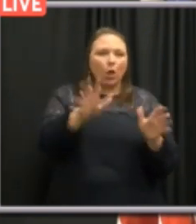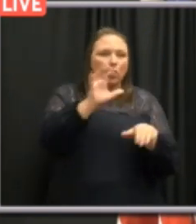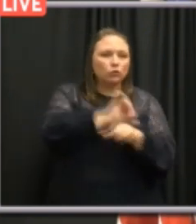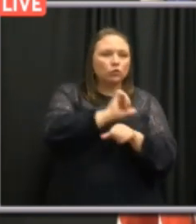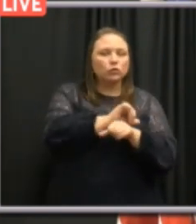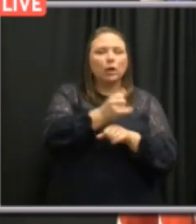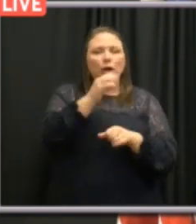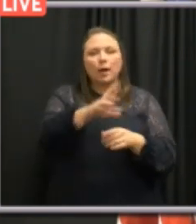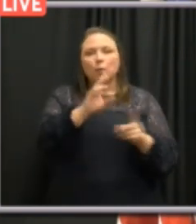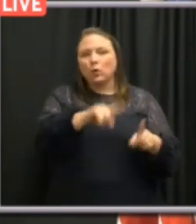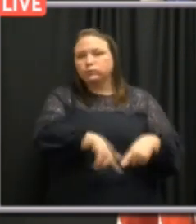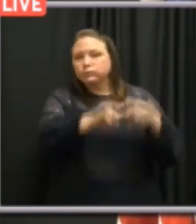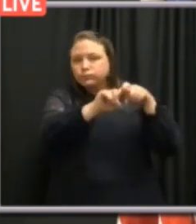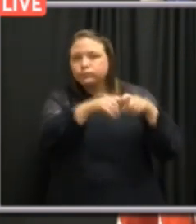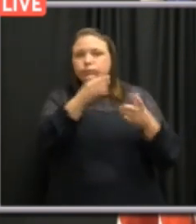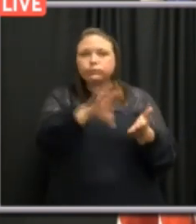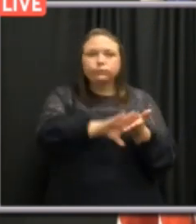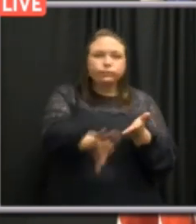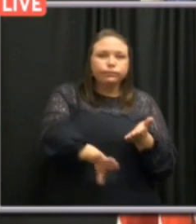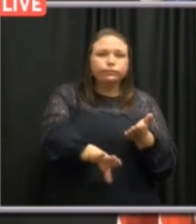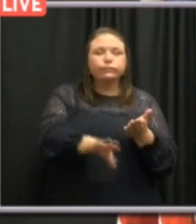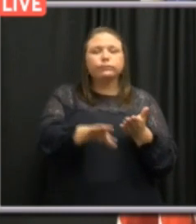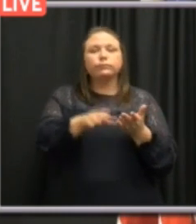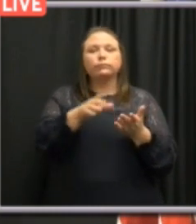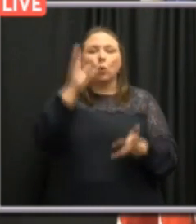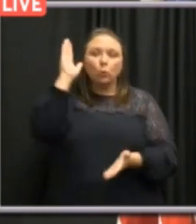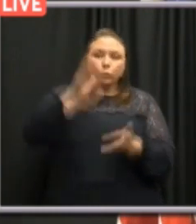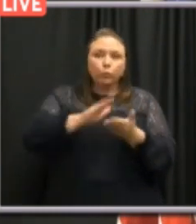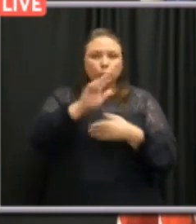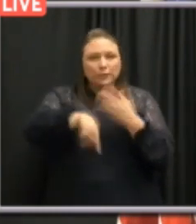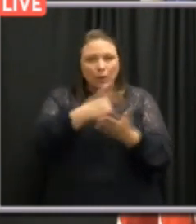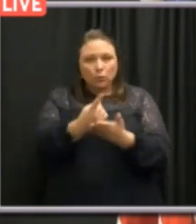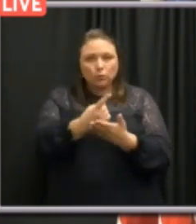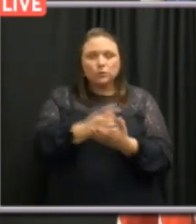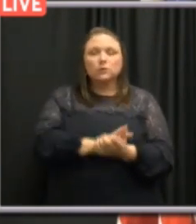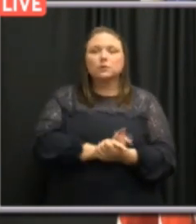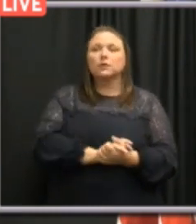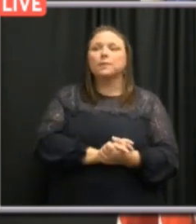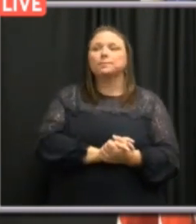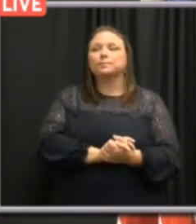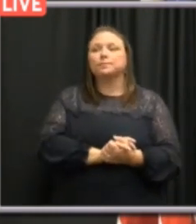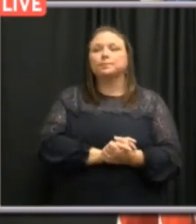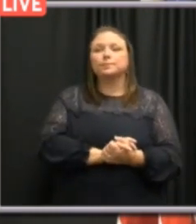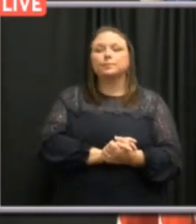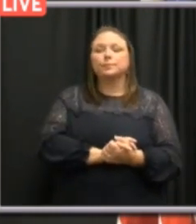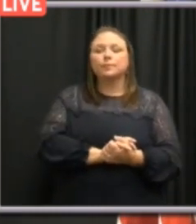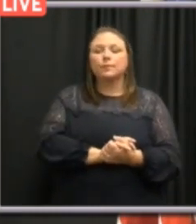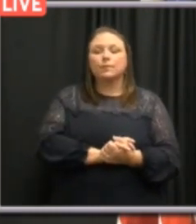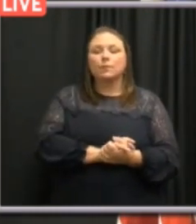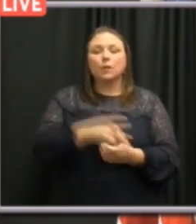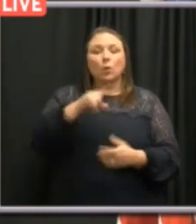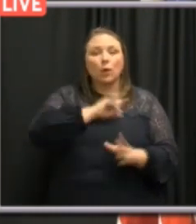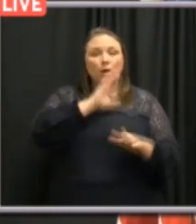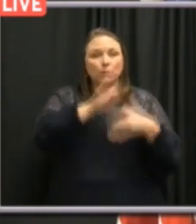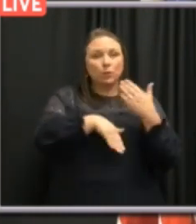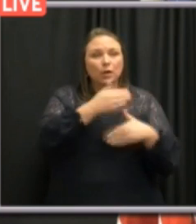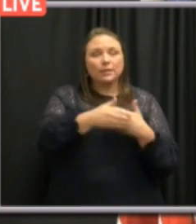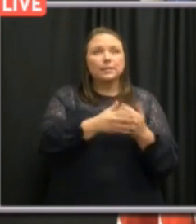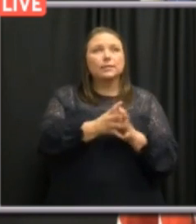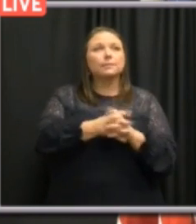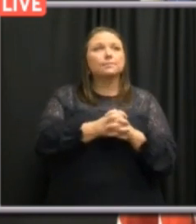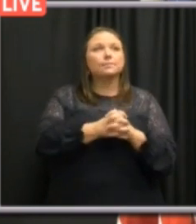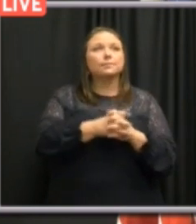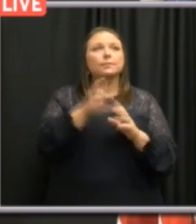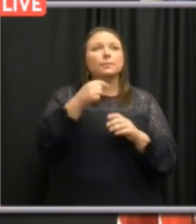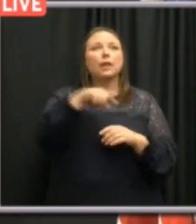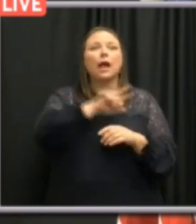or are having reduced hours. We process